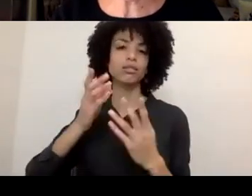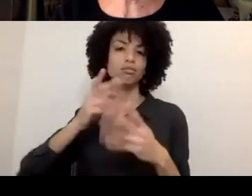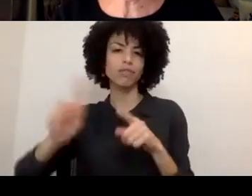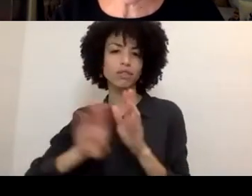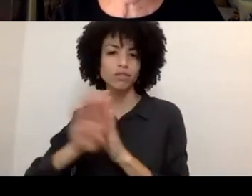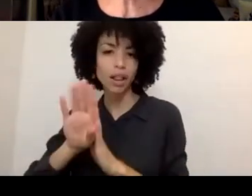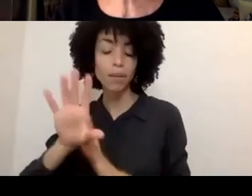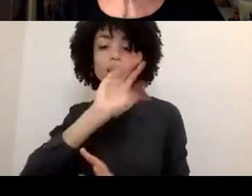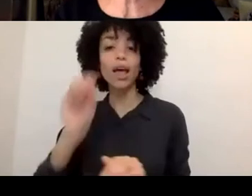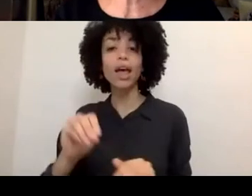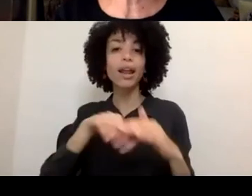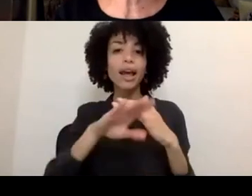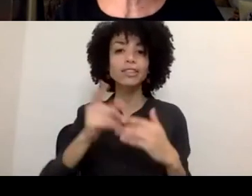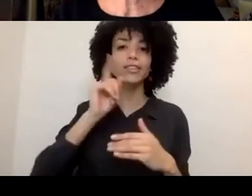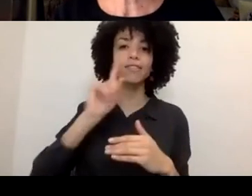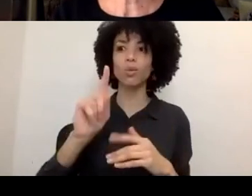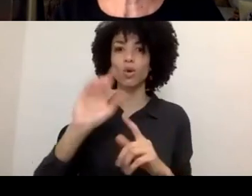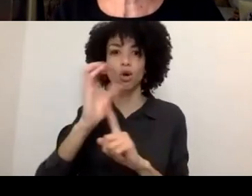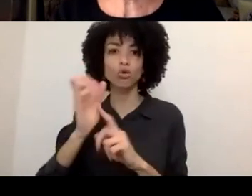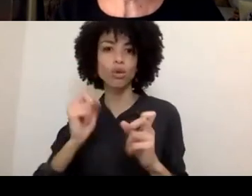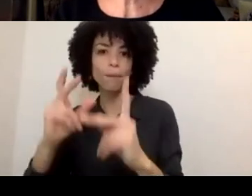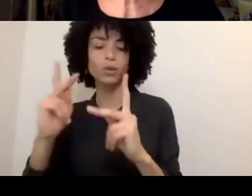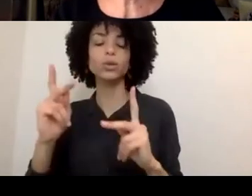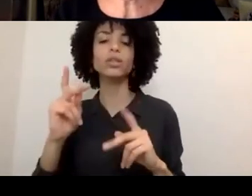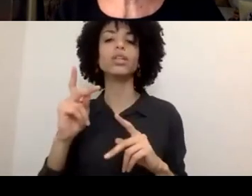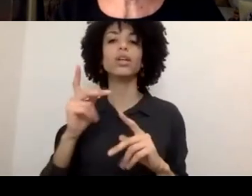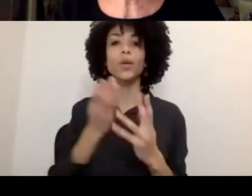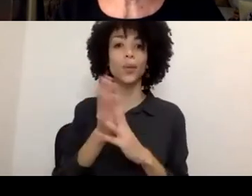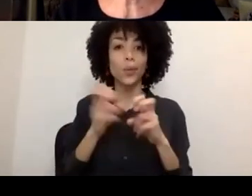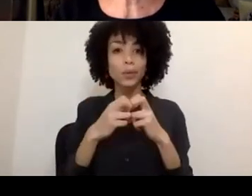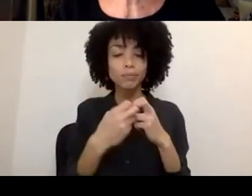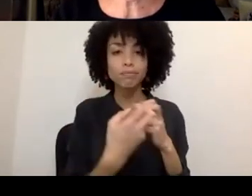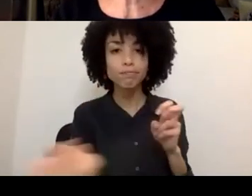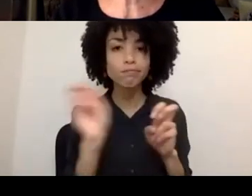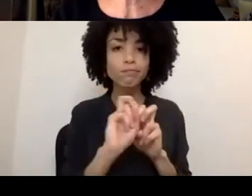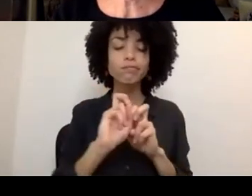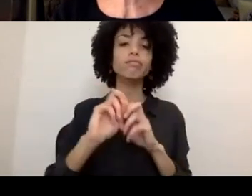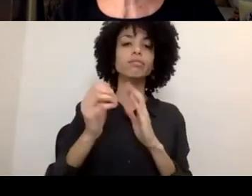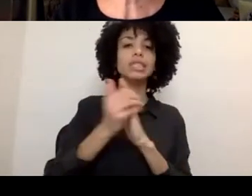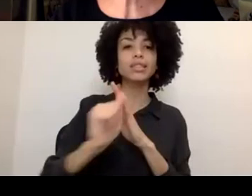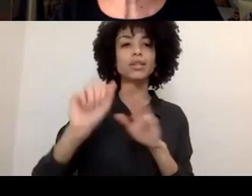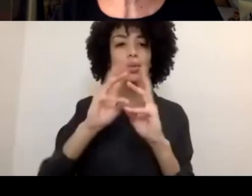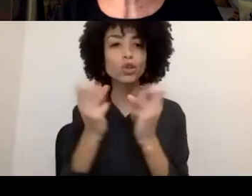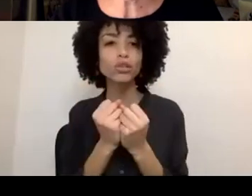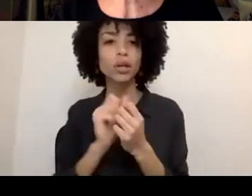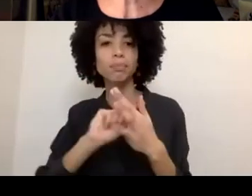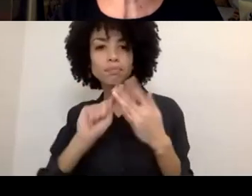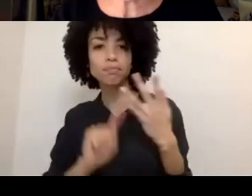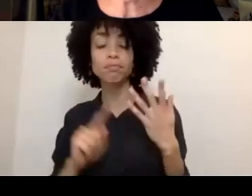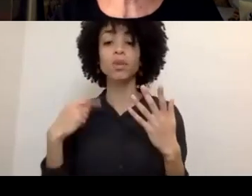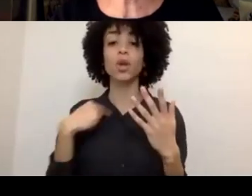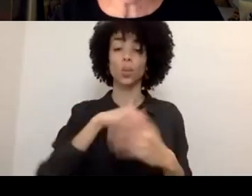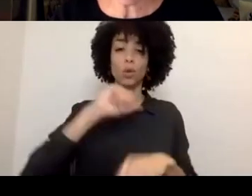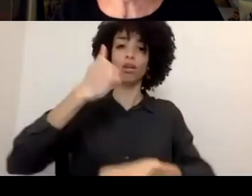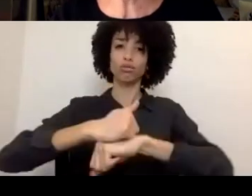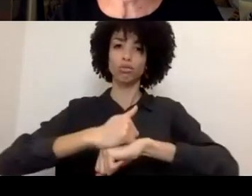to cultural gatekeepers through career roundtables and other skills building workshops. And we create a platform to